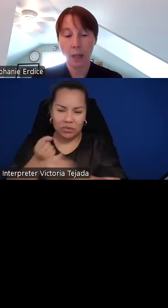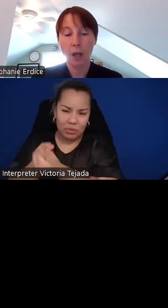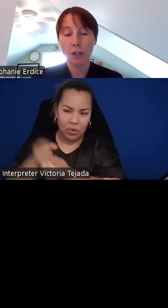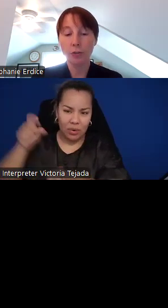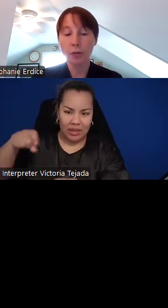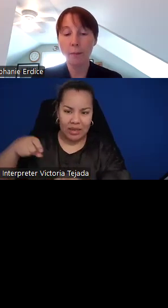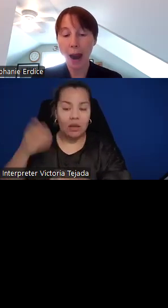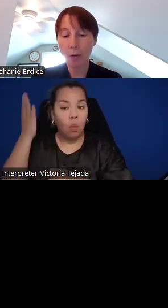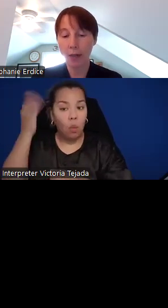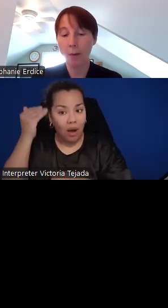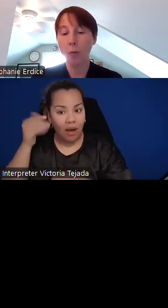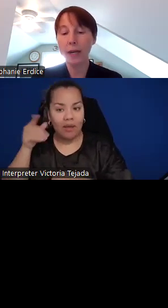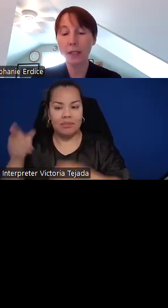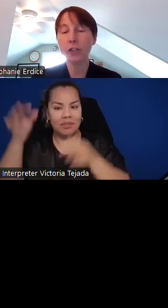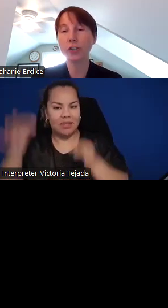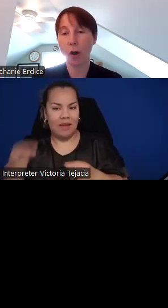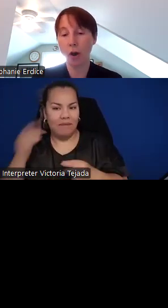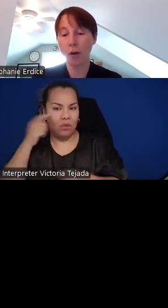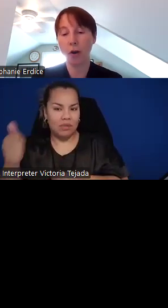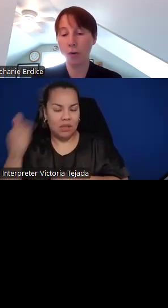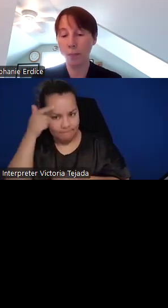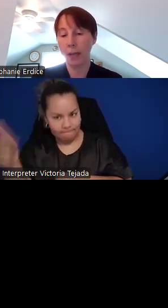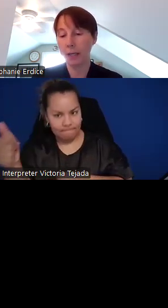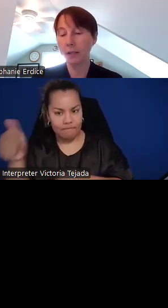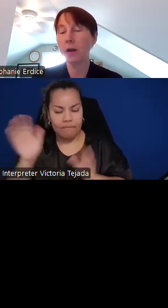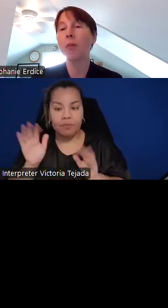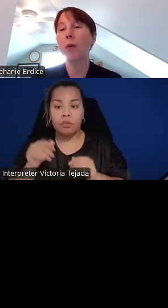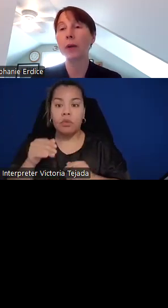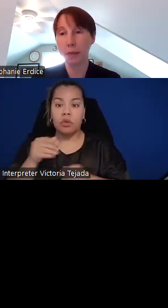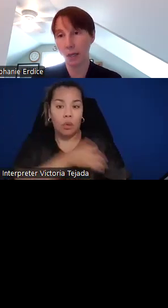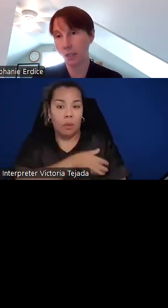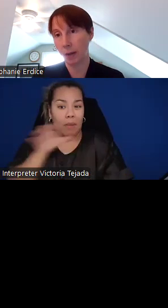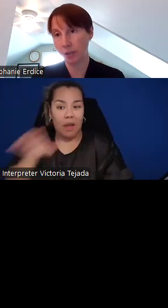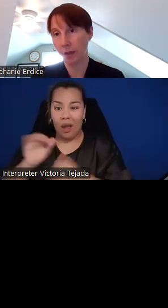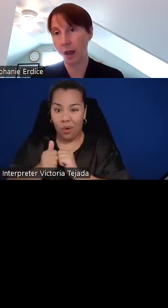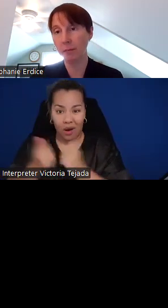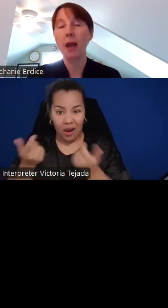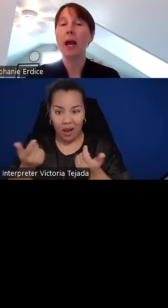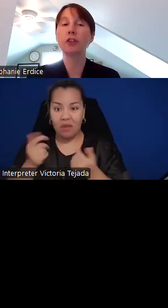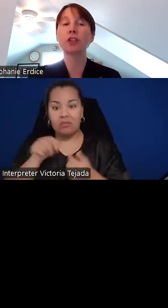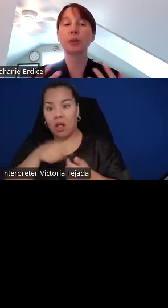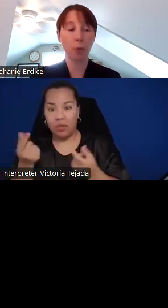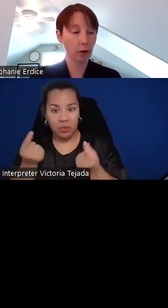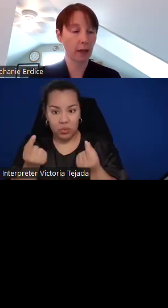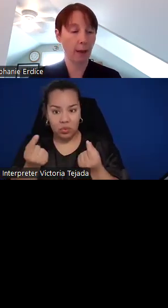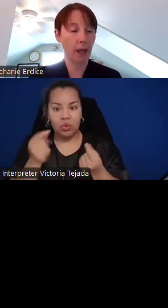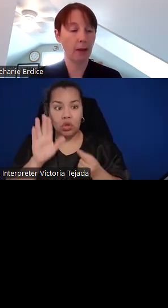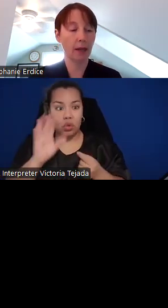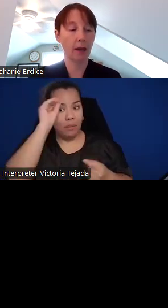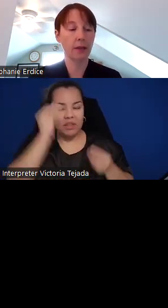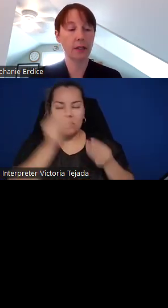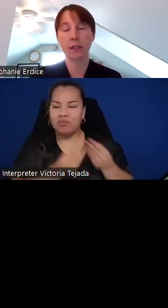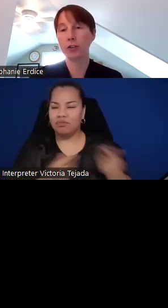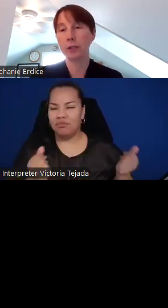them. So to empower them, we need to dissolve our own opinions on what we think is best for them and just support them